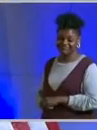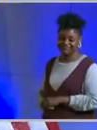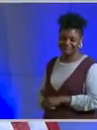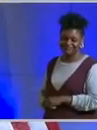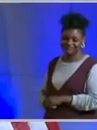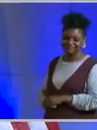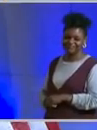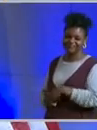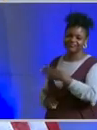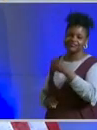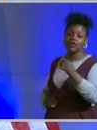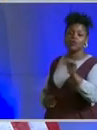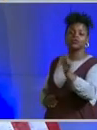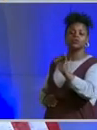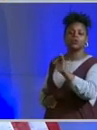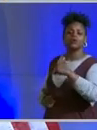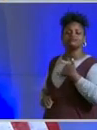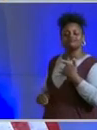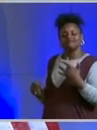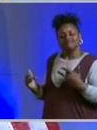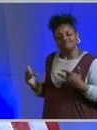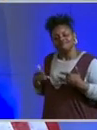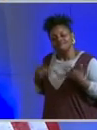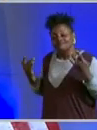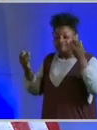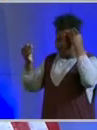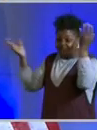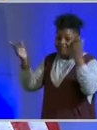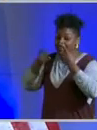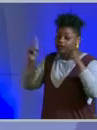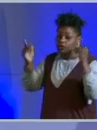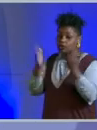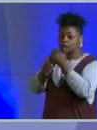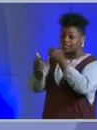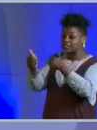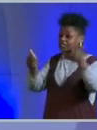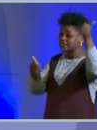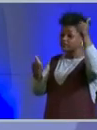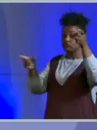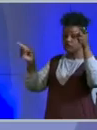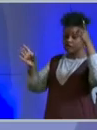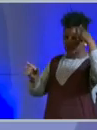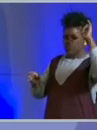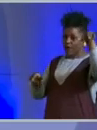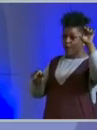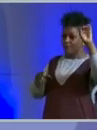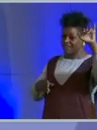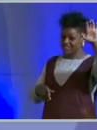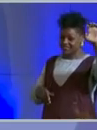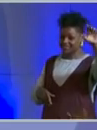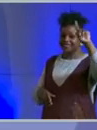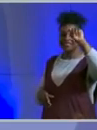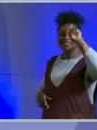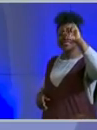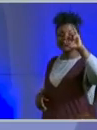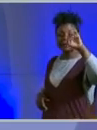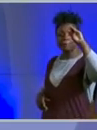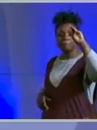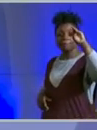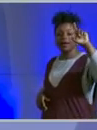And I'm also pleased to announce that the new executive director for the office is Tim White. Tim, please stand